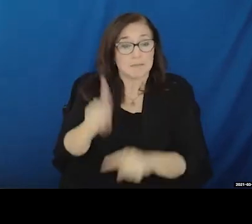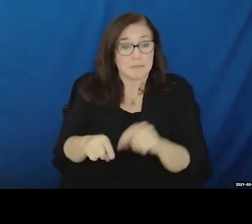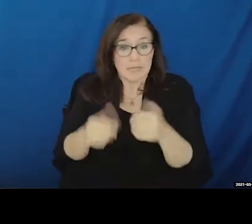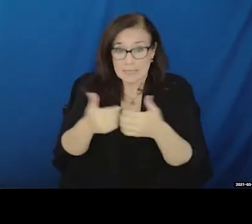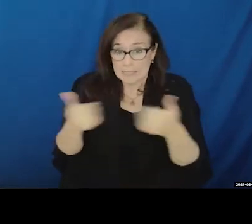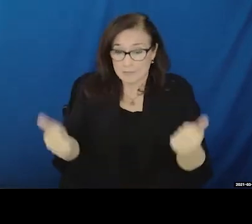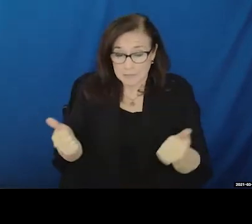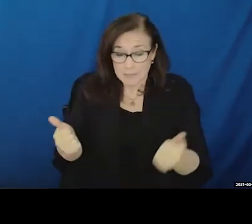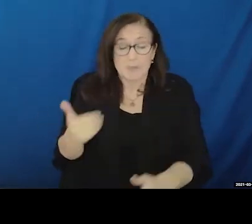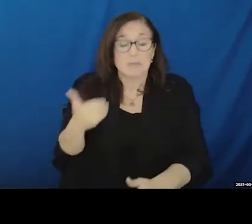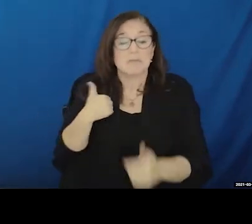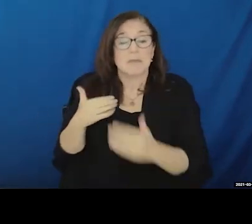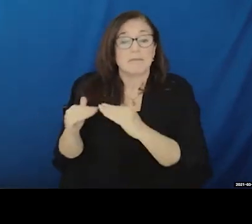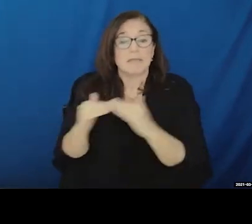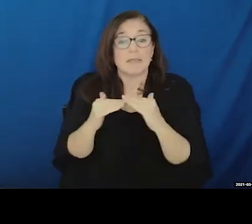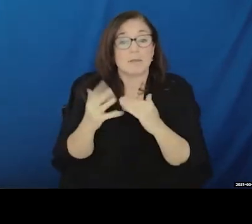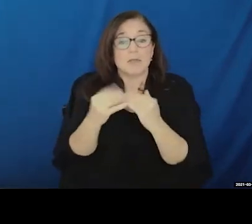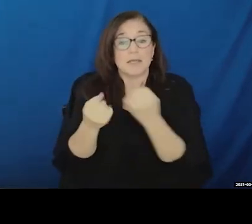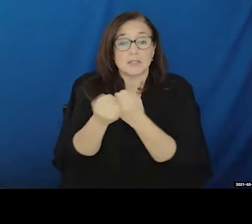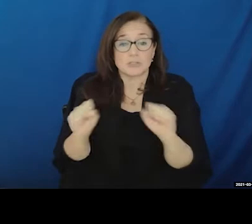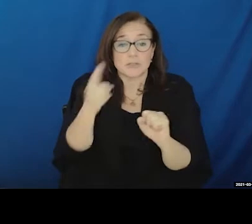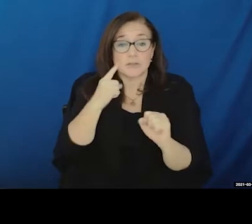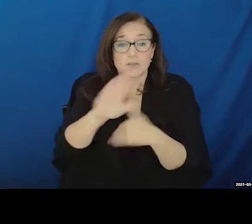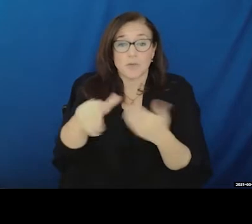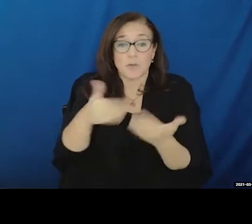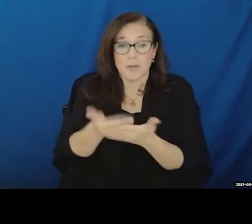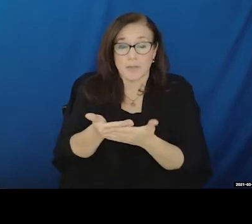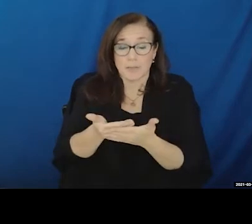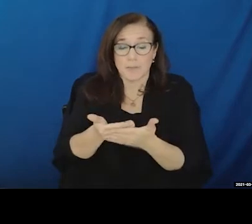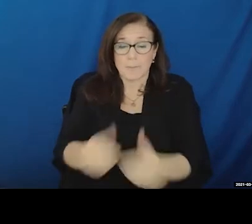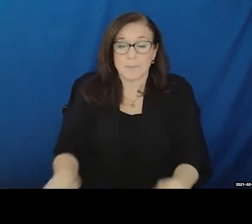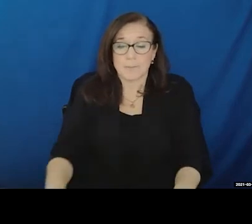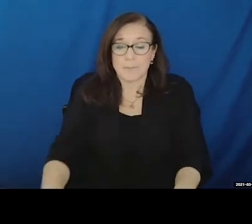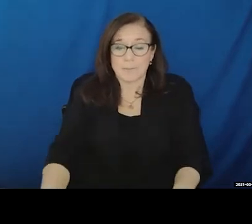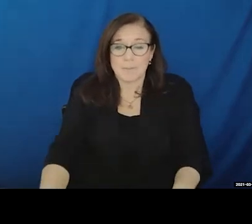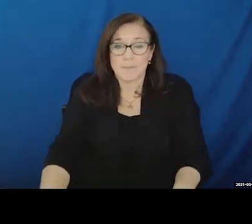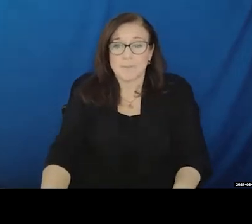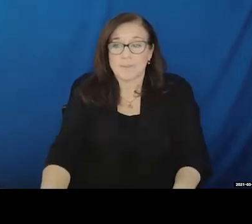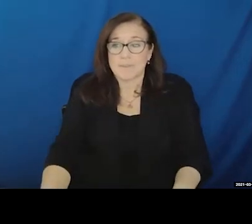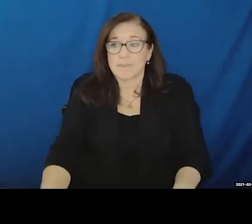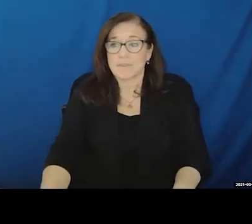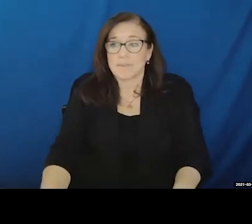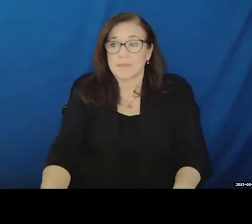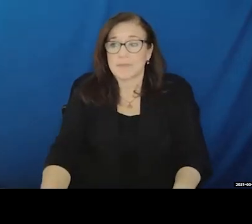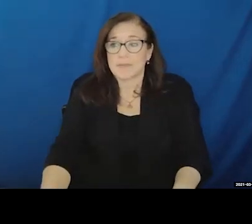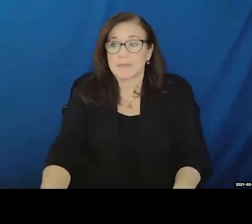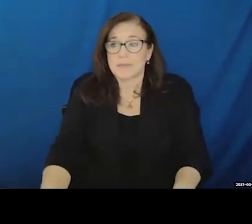God, indivisible, with liberty and justice for all.